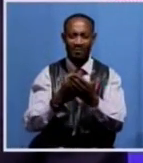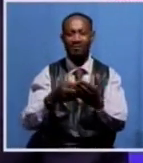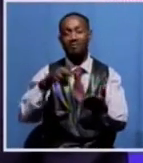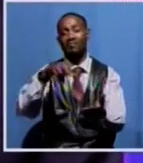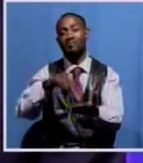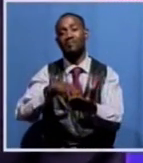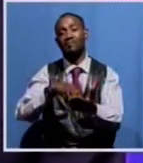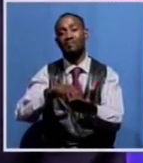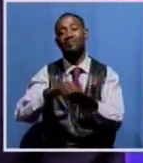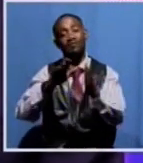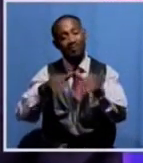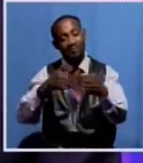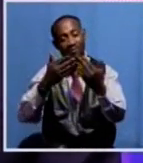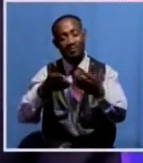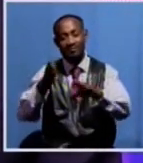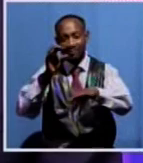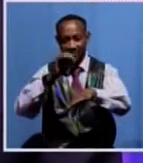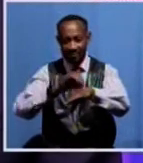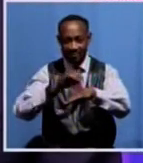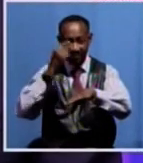We're giving opportunity for